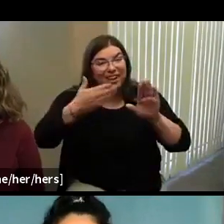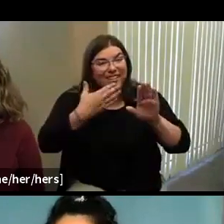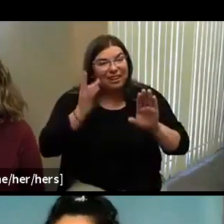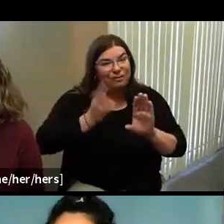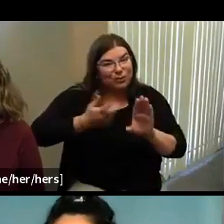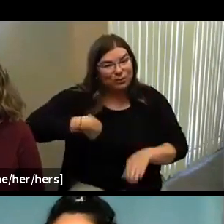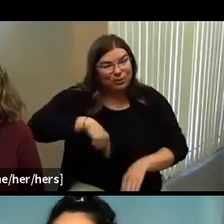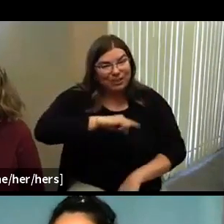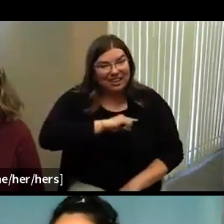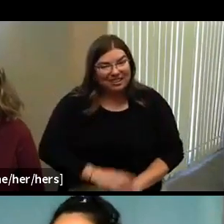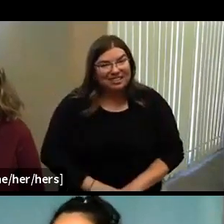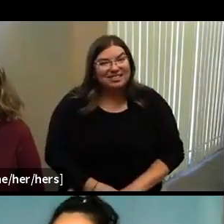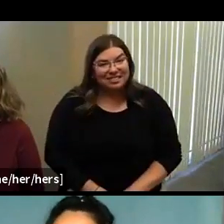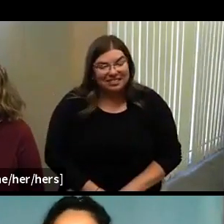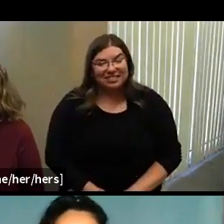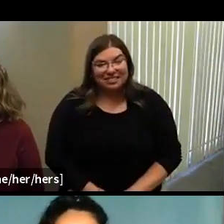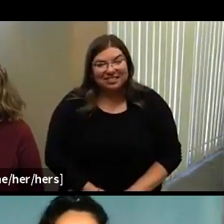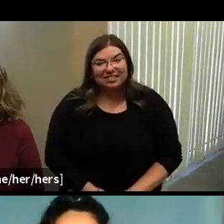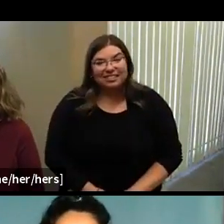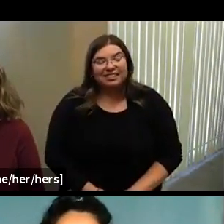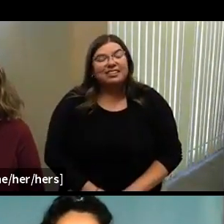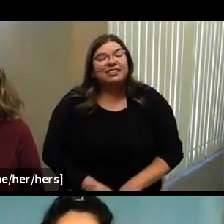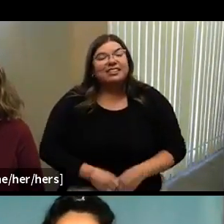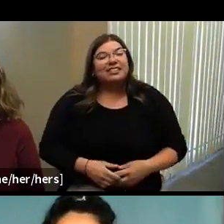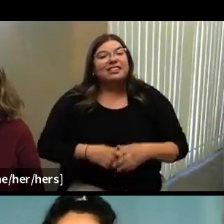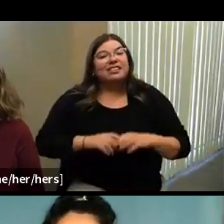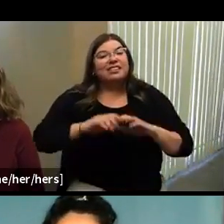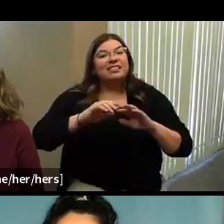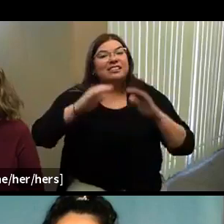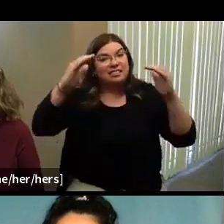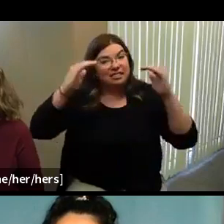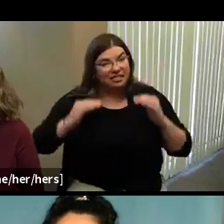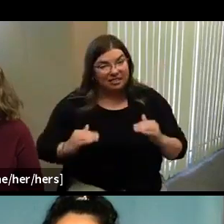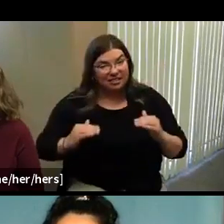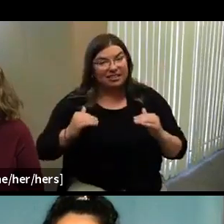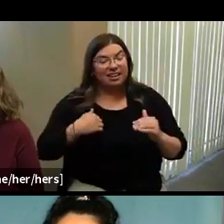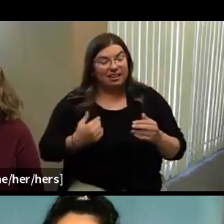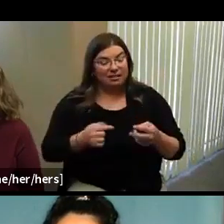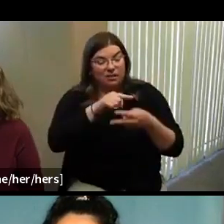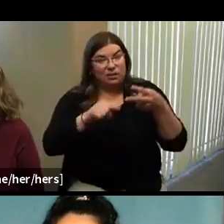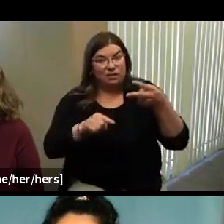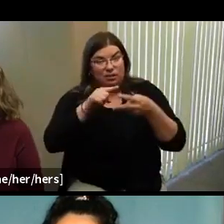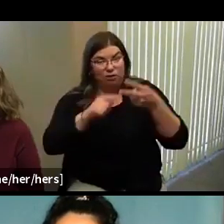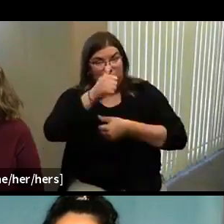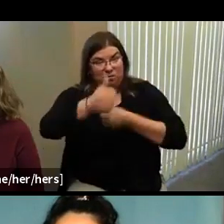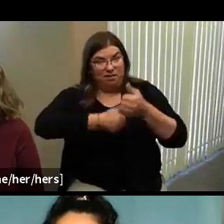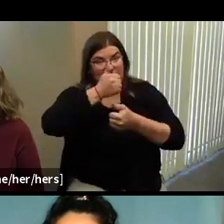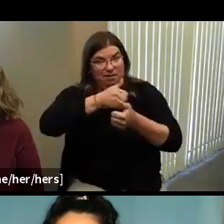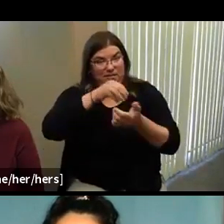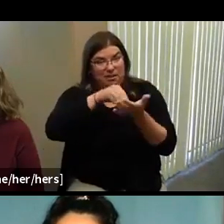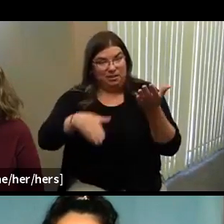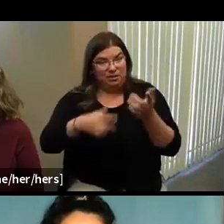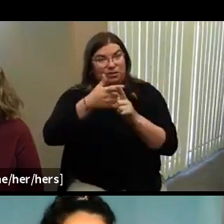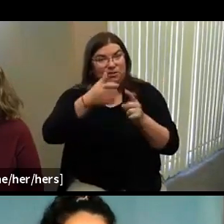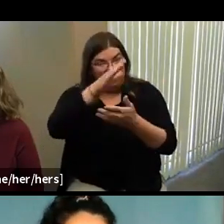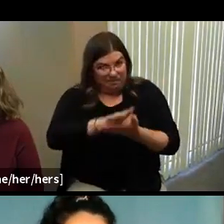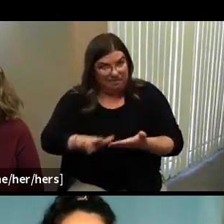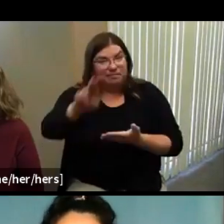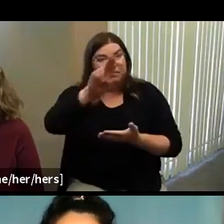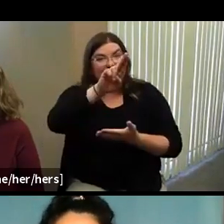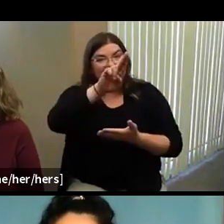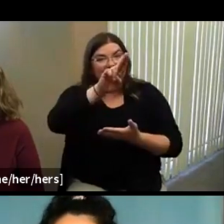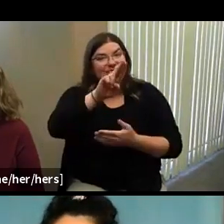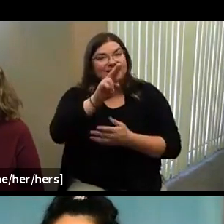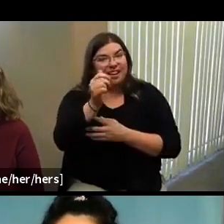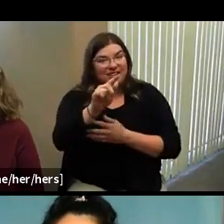us. And we have two of our alumni from Bloomsburg University American